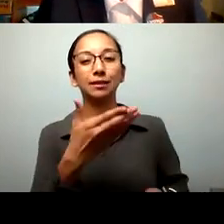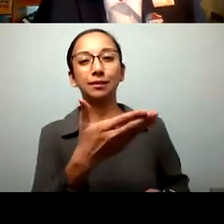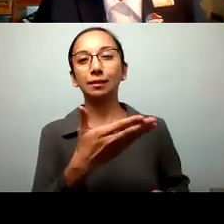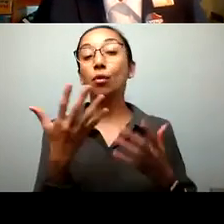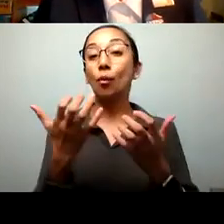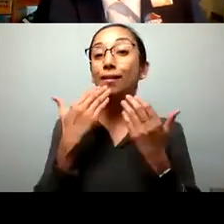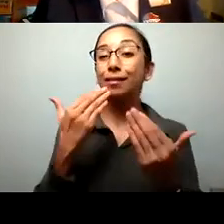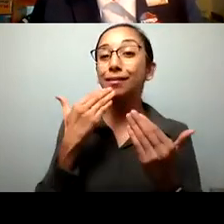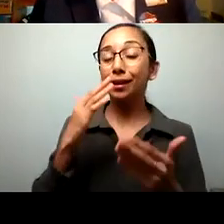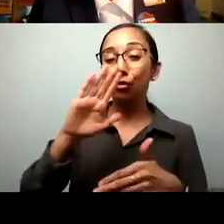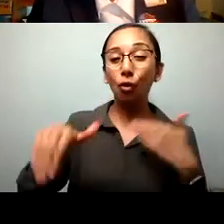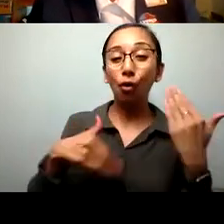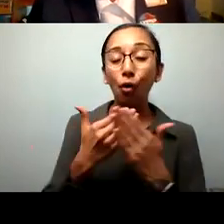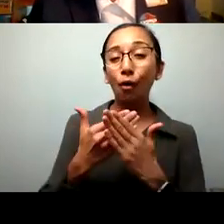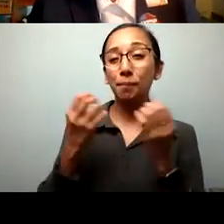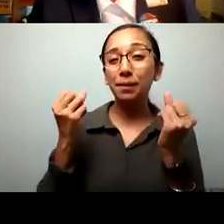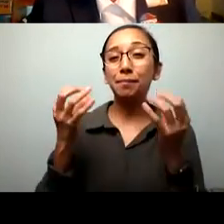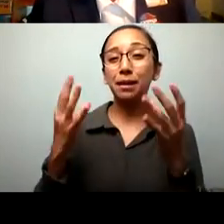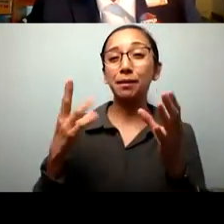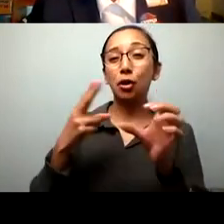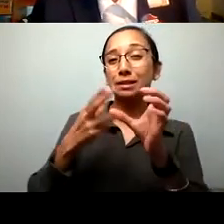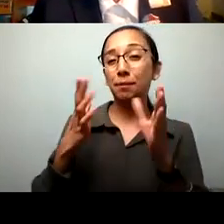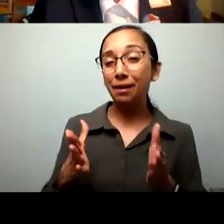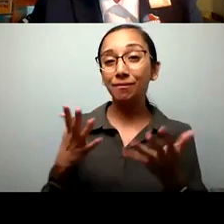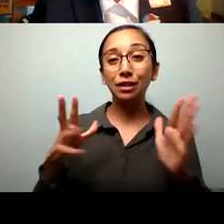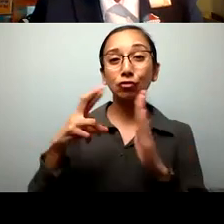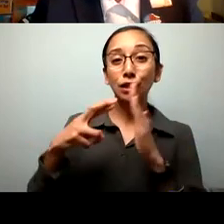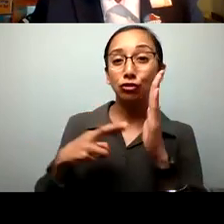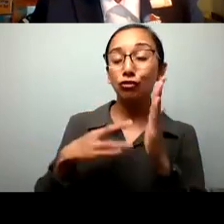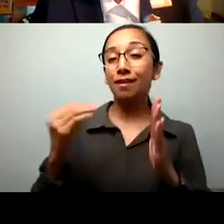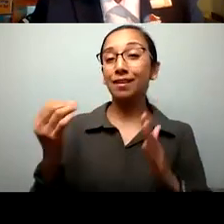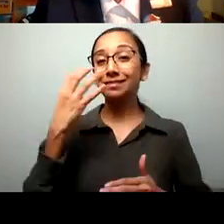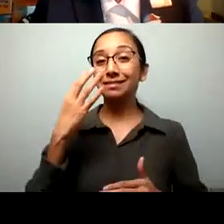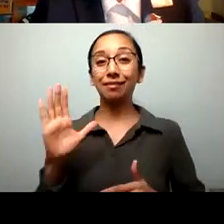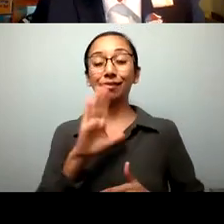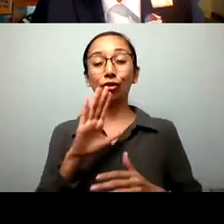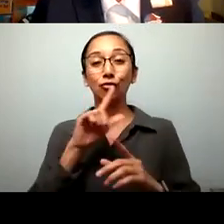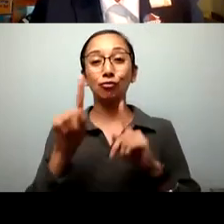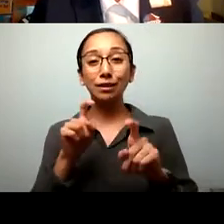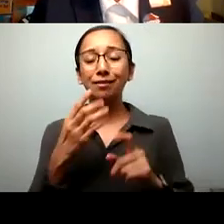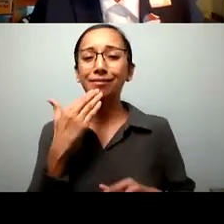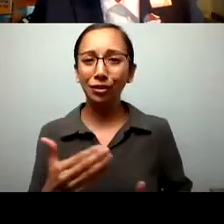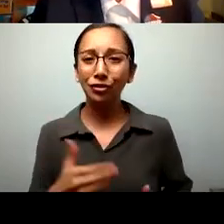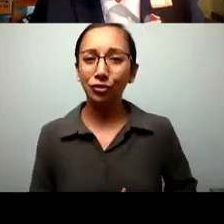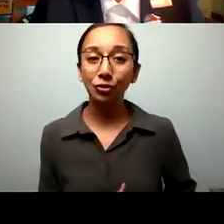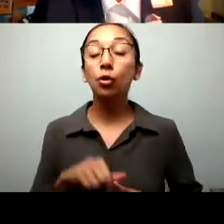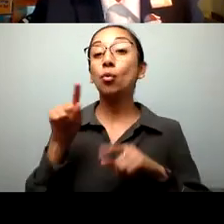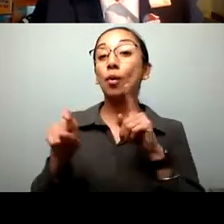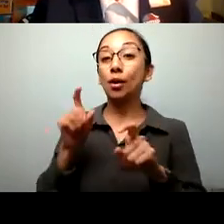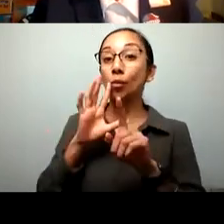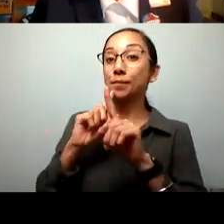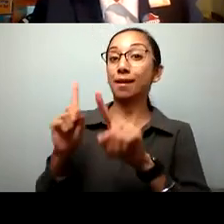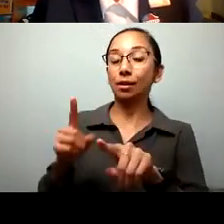of the 1,000 participants that have registered and sent us their questions. The questions will be answered after